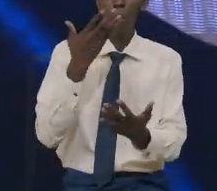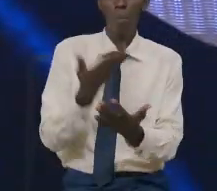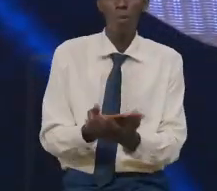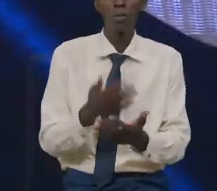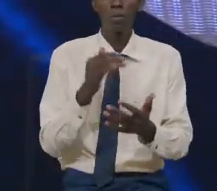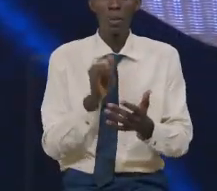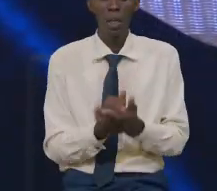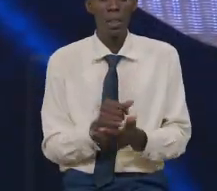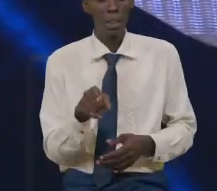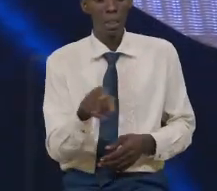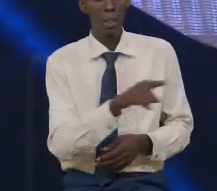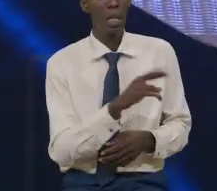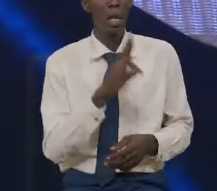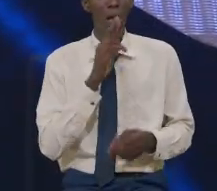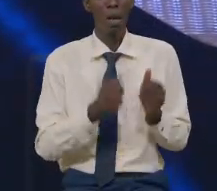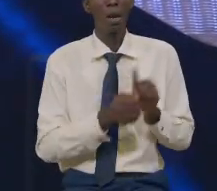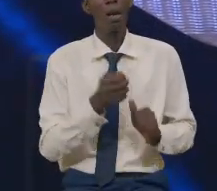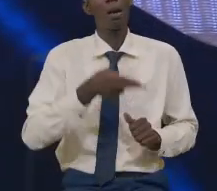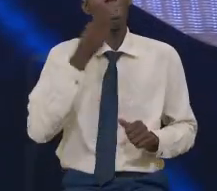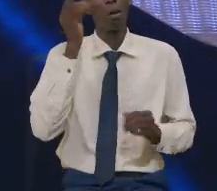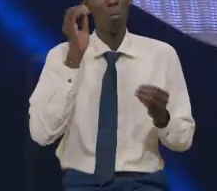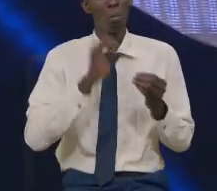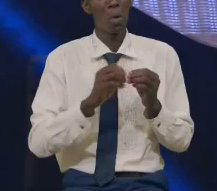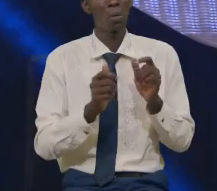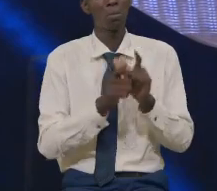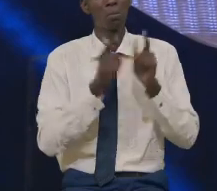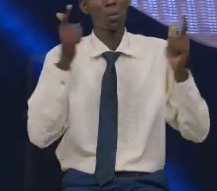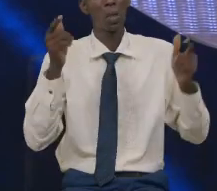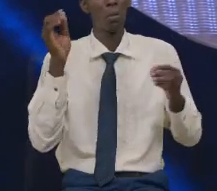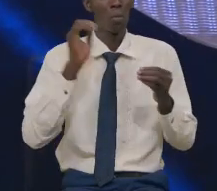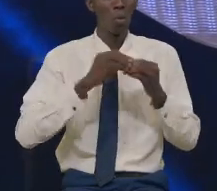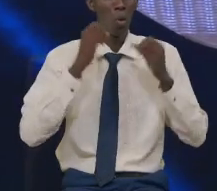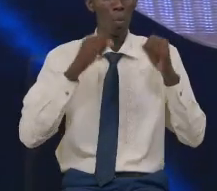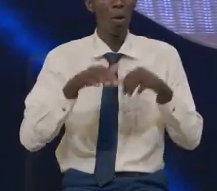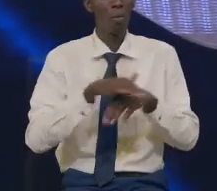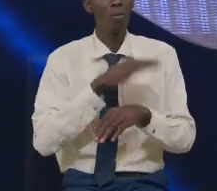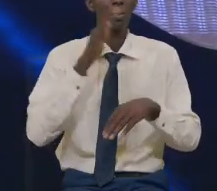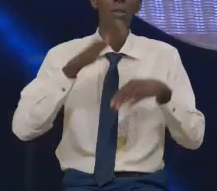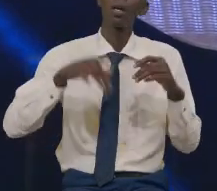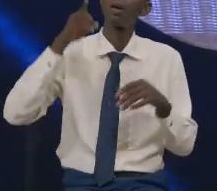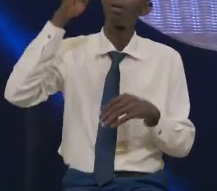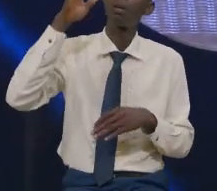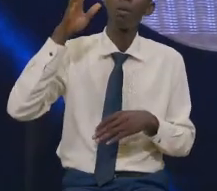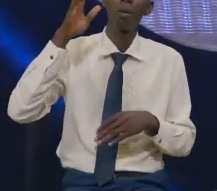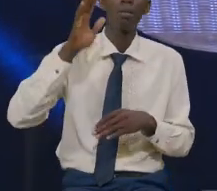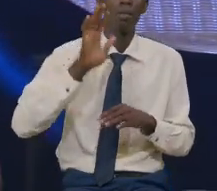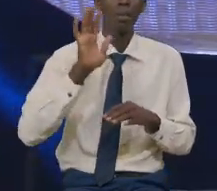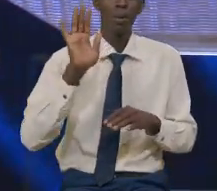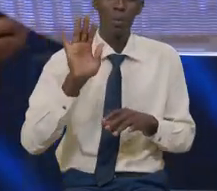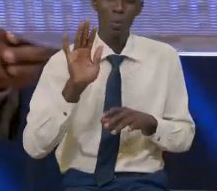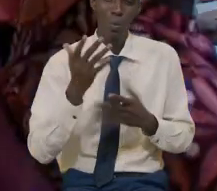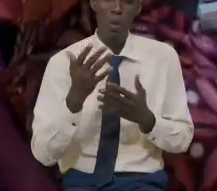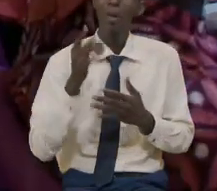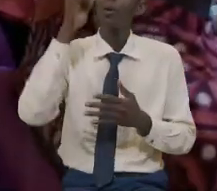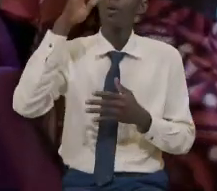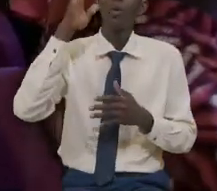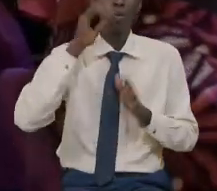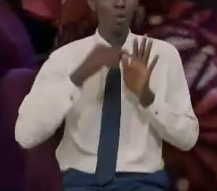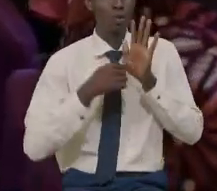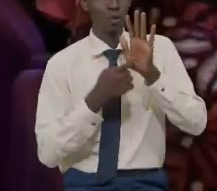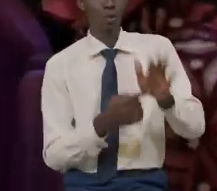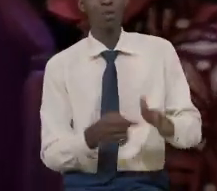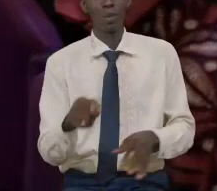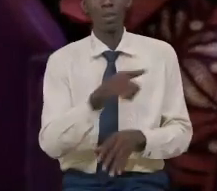are higher, they are greater, they are more powerful than God, God will show them. We're coming